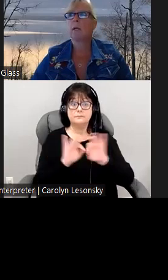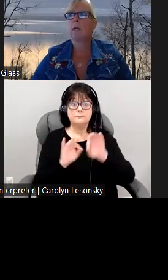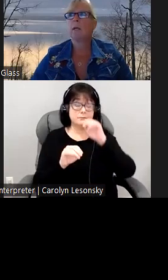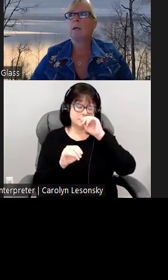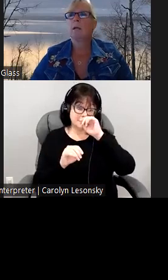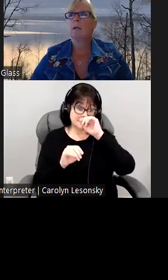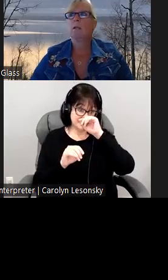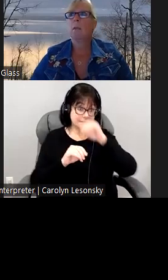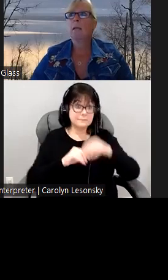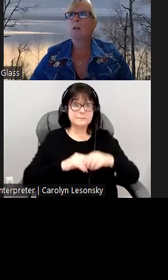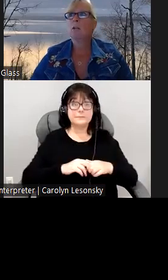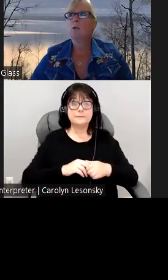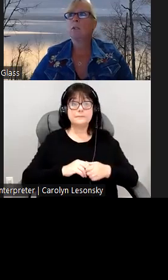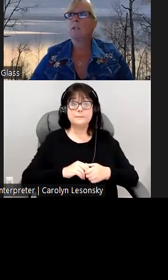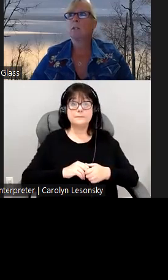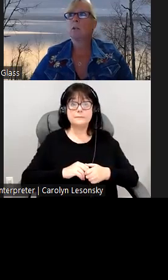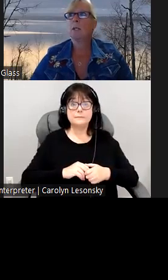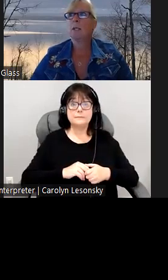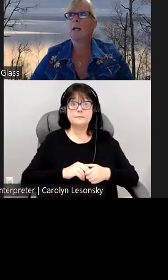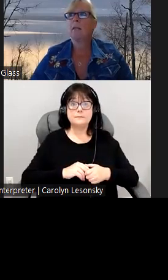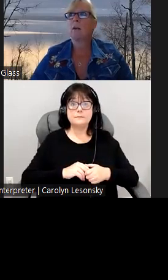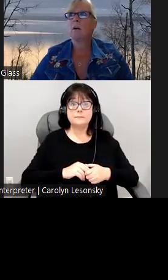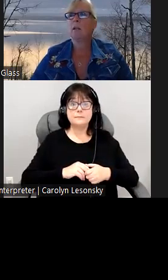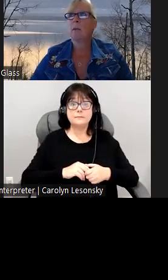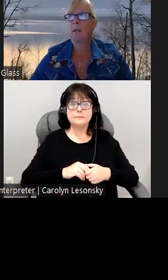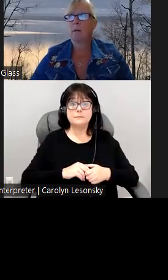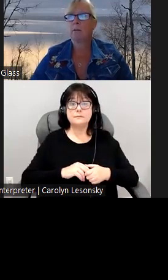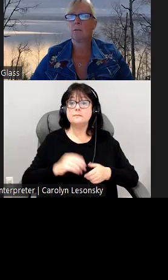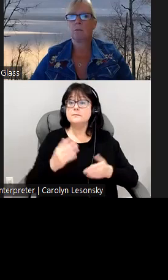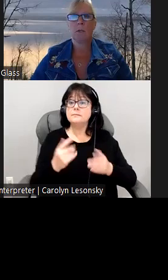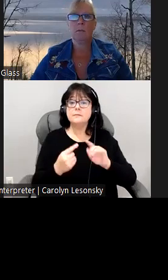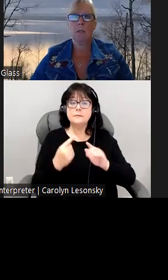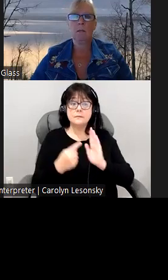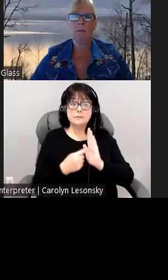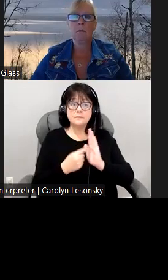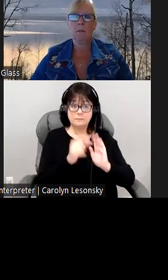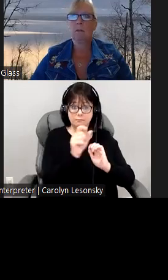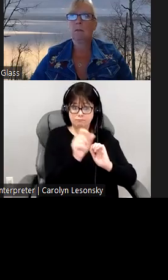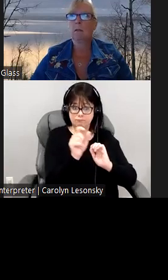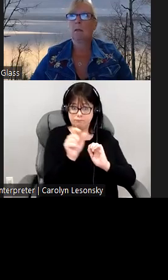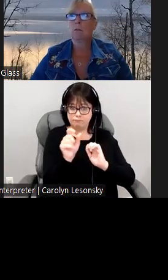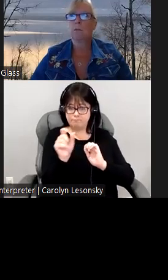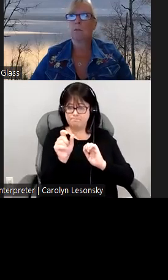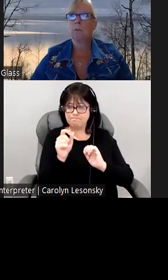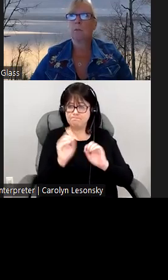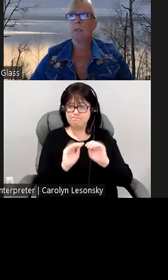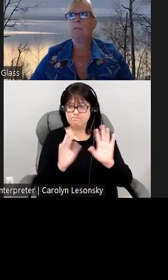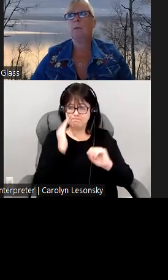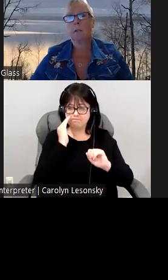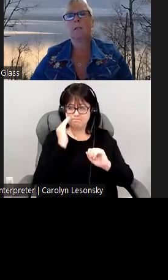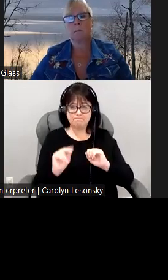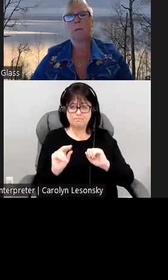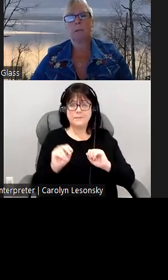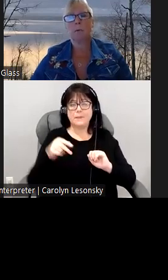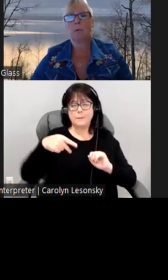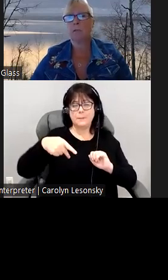report: you might not know just looking at the column headers what they mean. So for example, PDB, well,